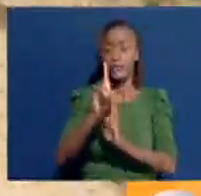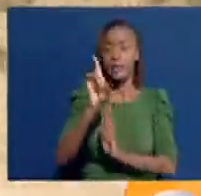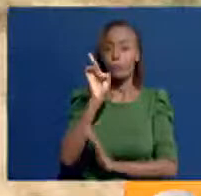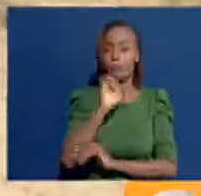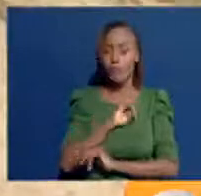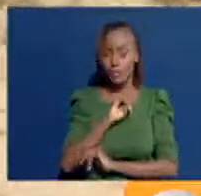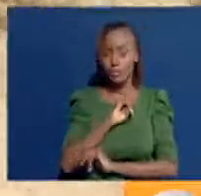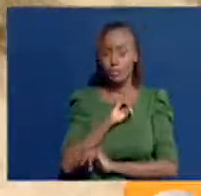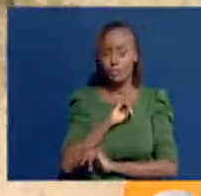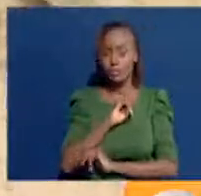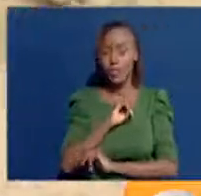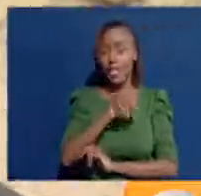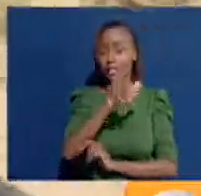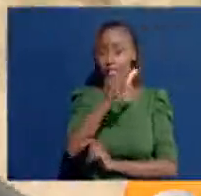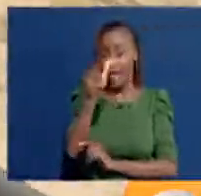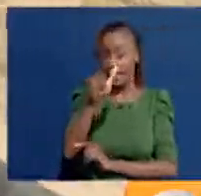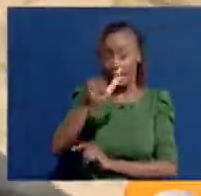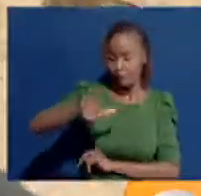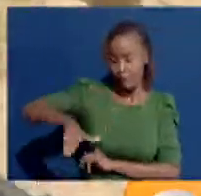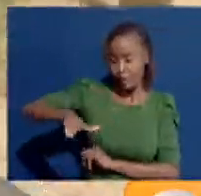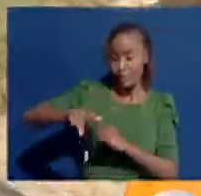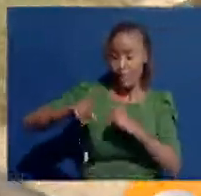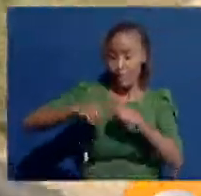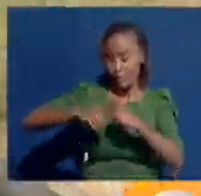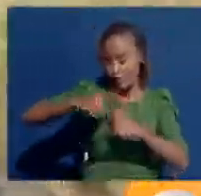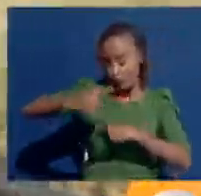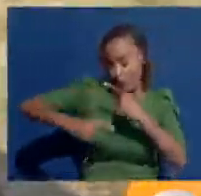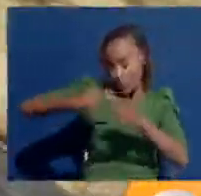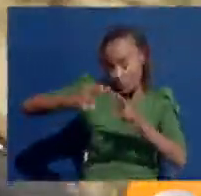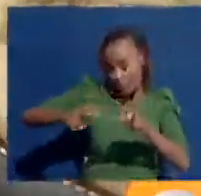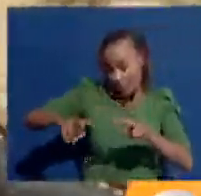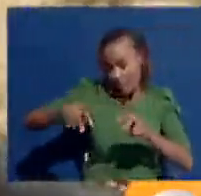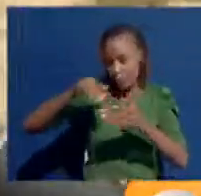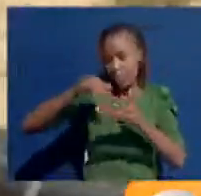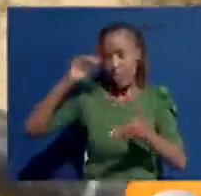with works on the remaining six ongoing.